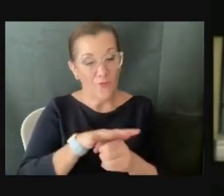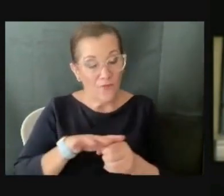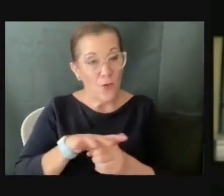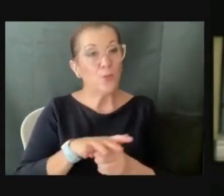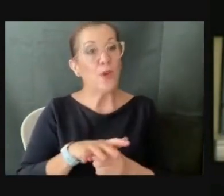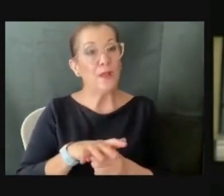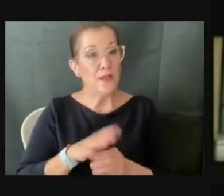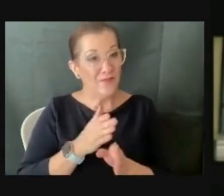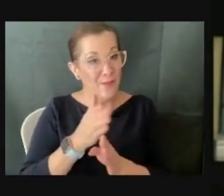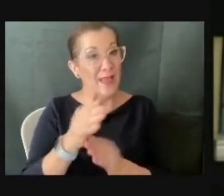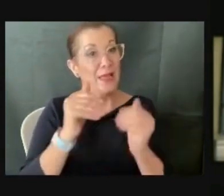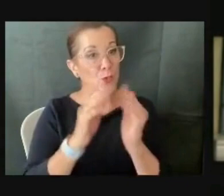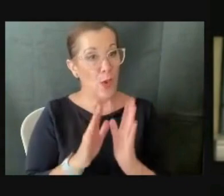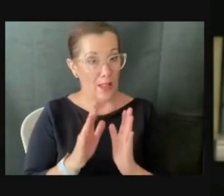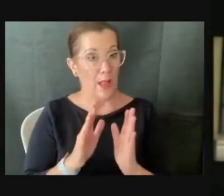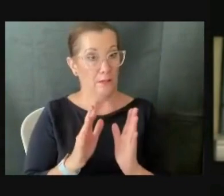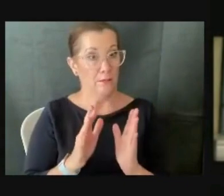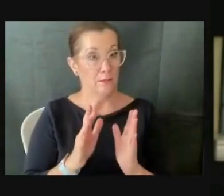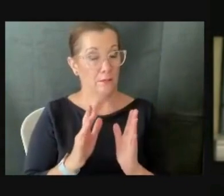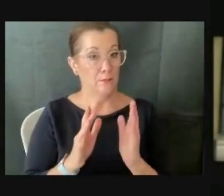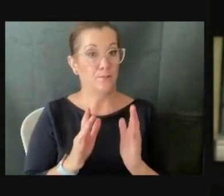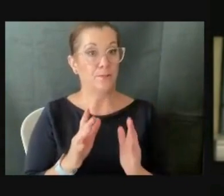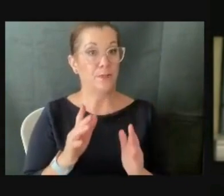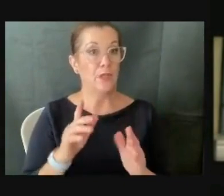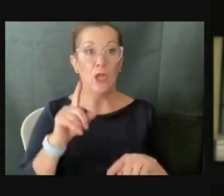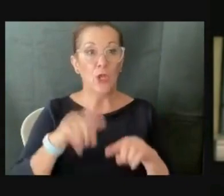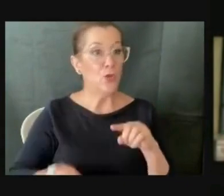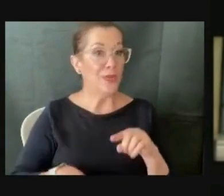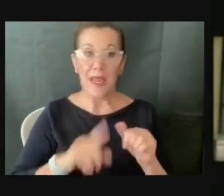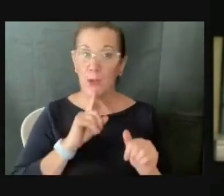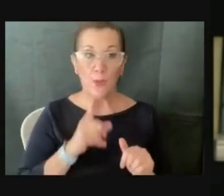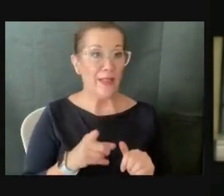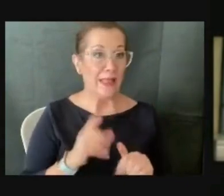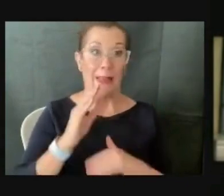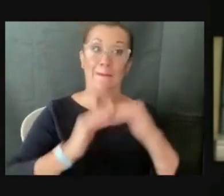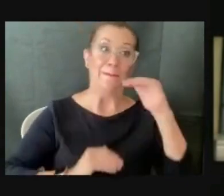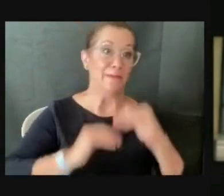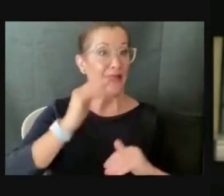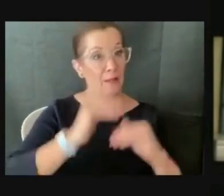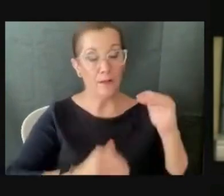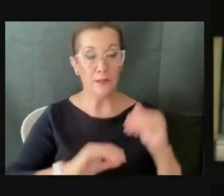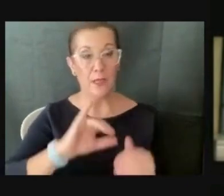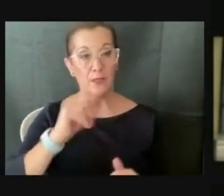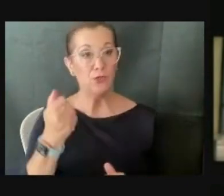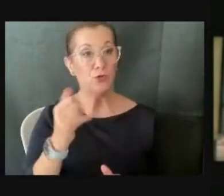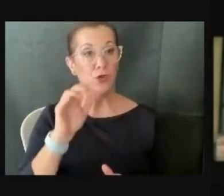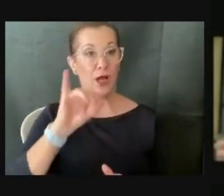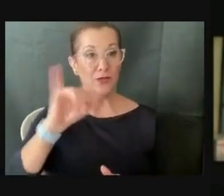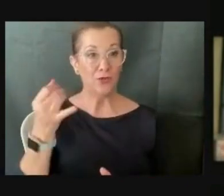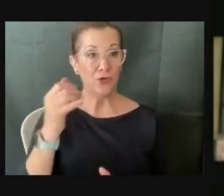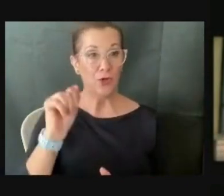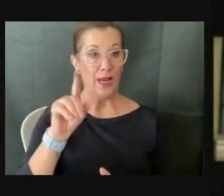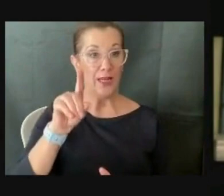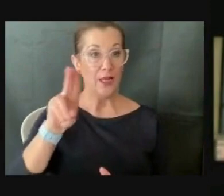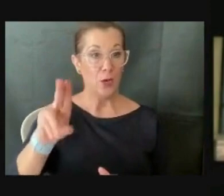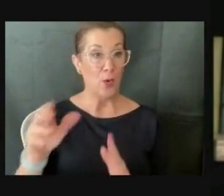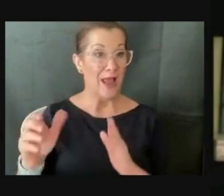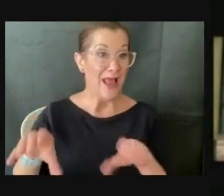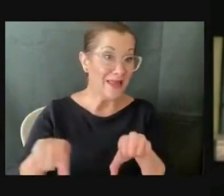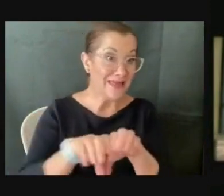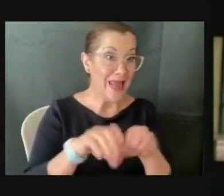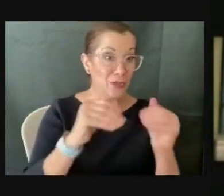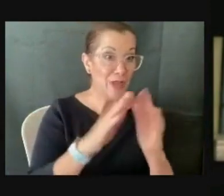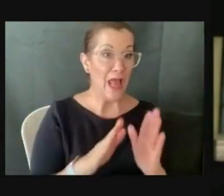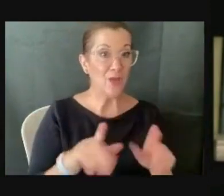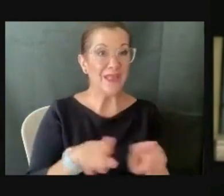means you can't really build a junior ADU attached to your house as new construction.